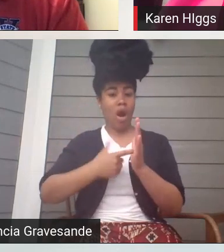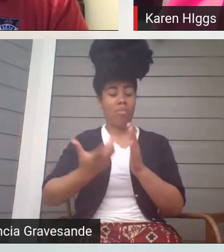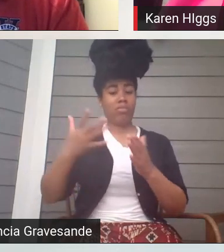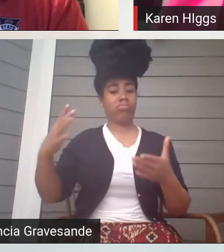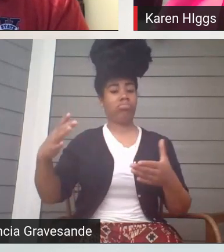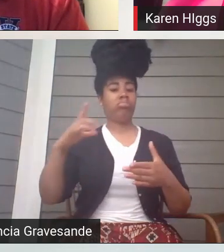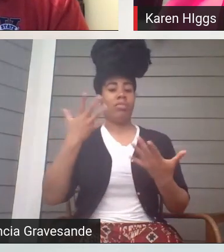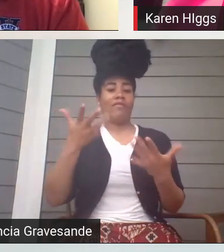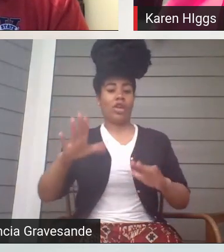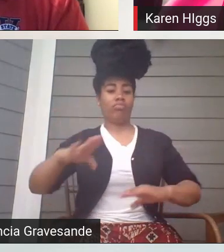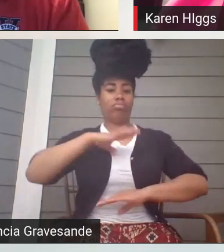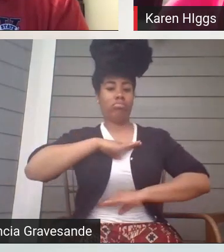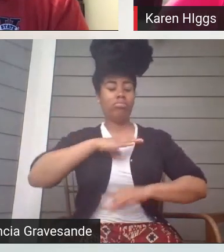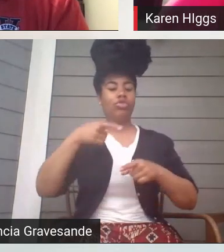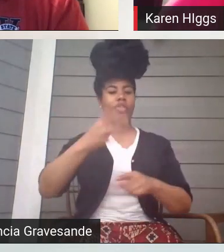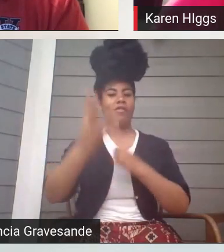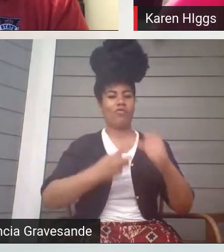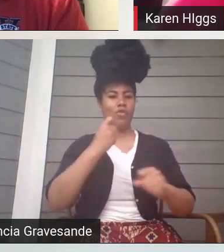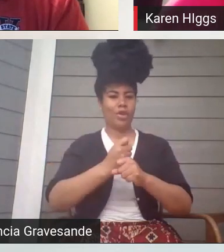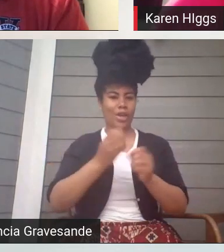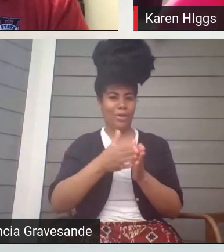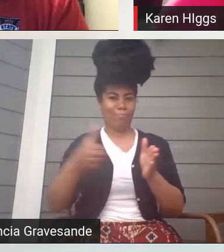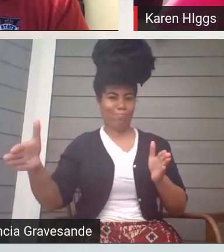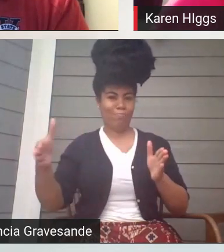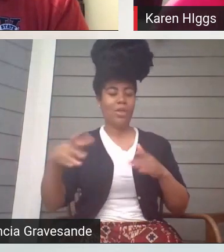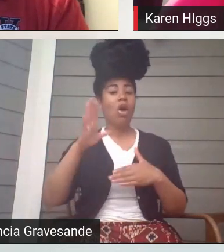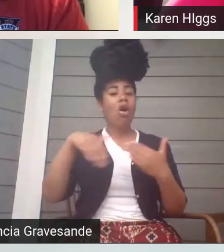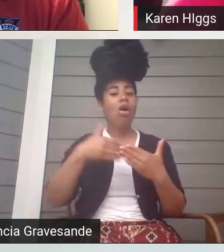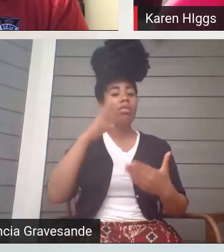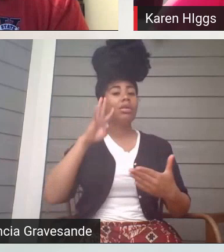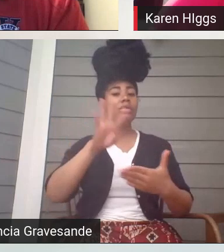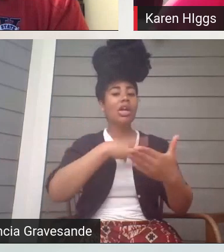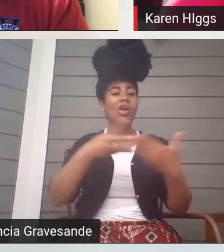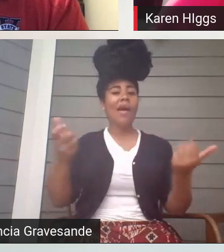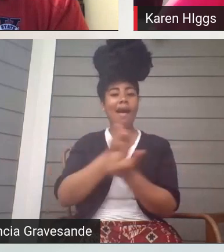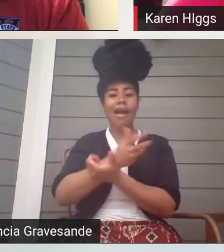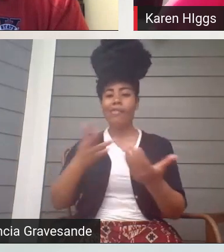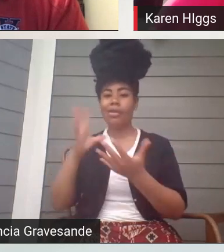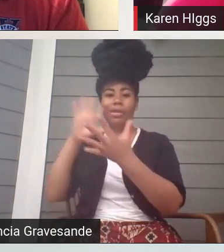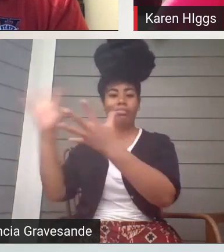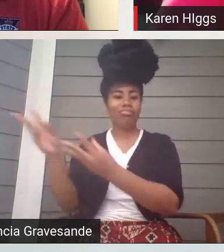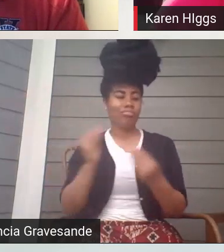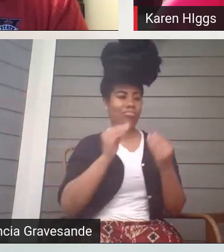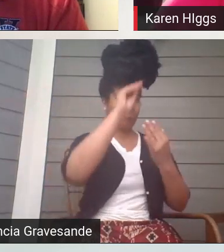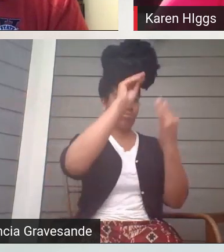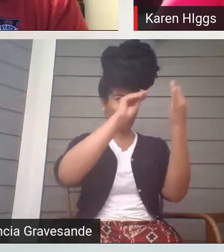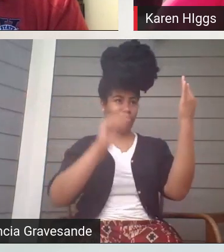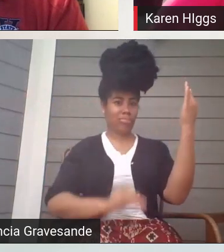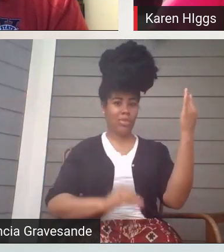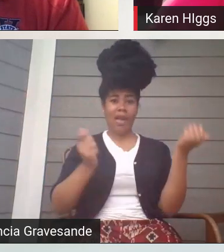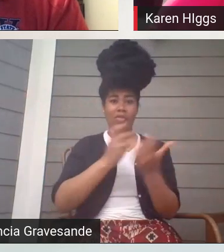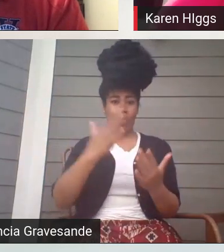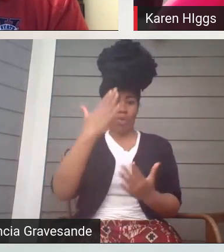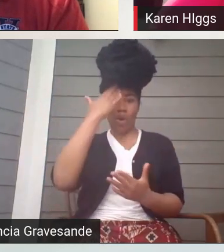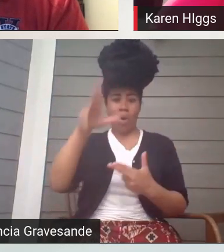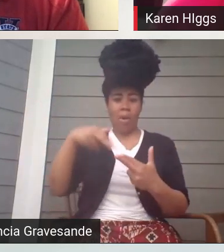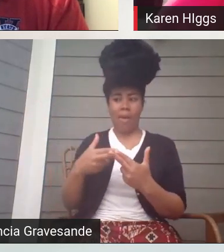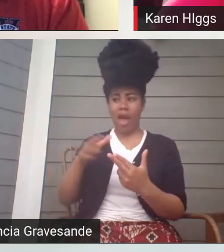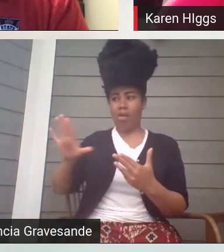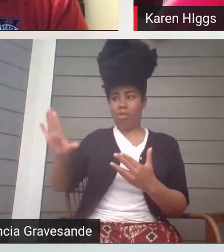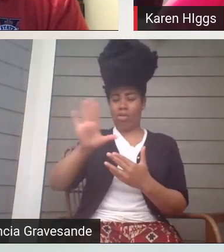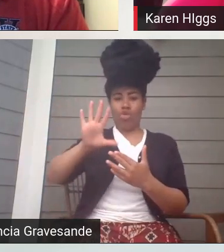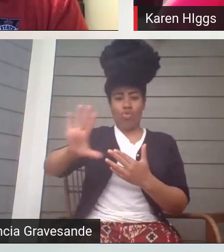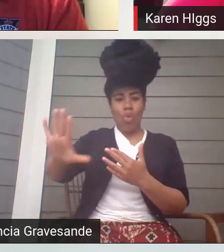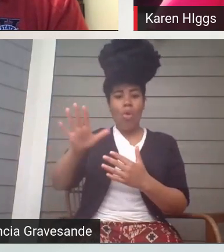So again, this schedule takes all of that information that you've provided us and the things we know about how students